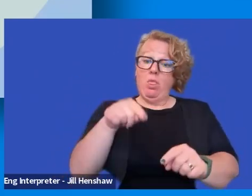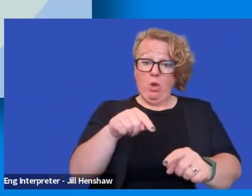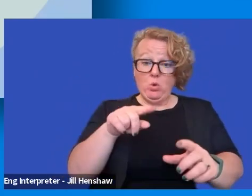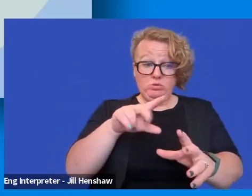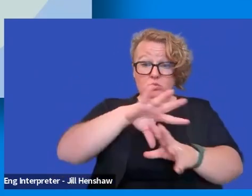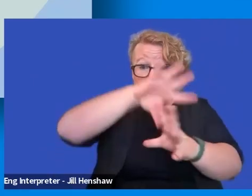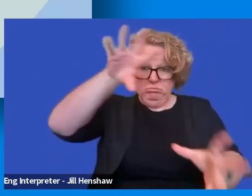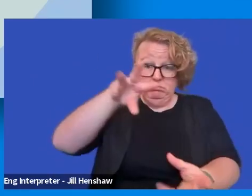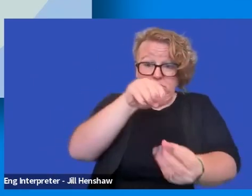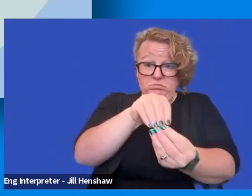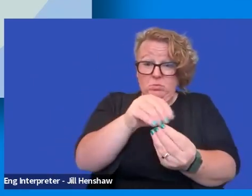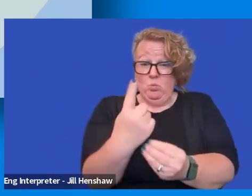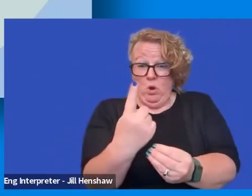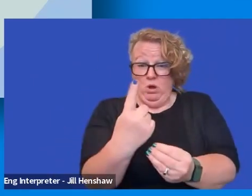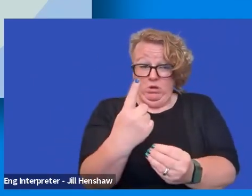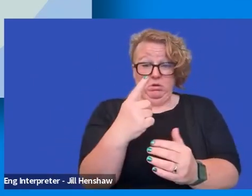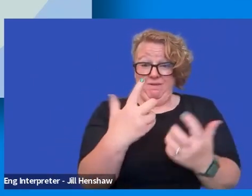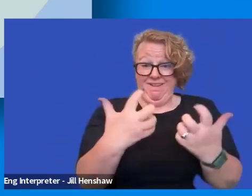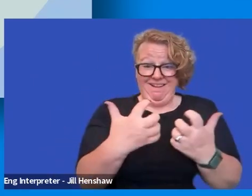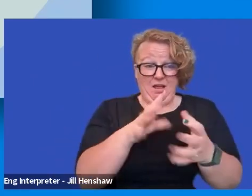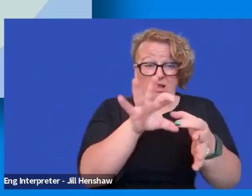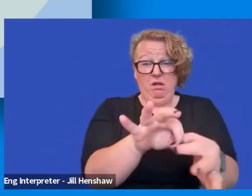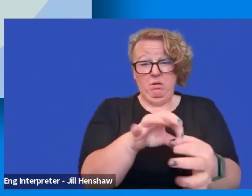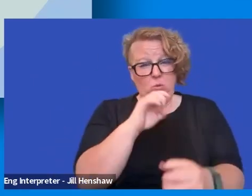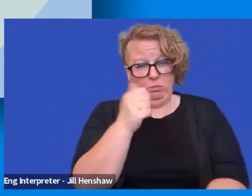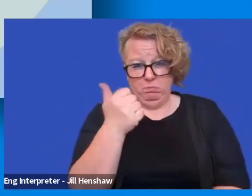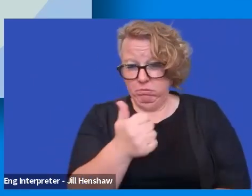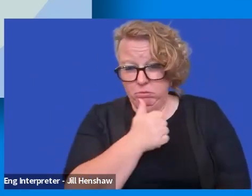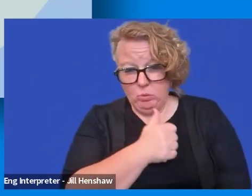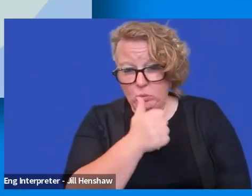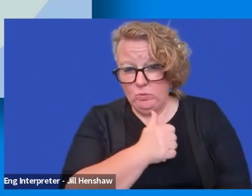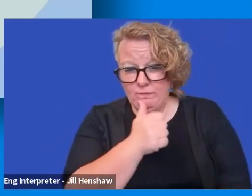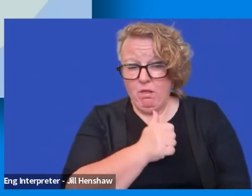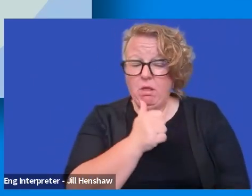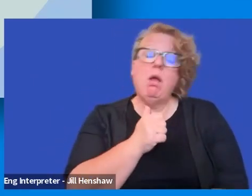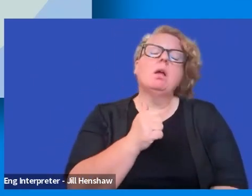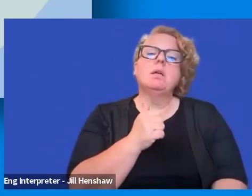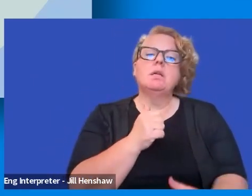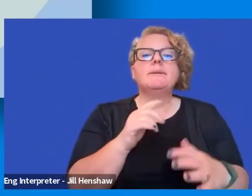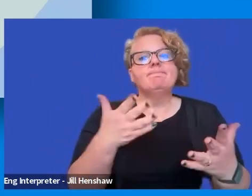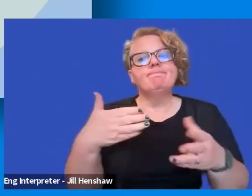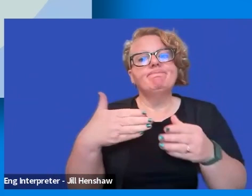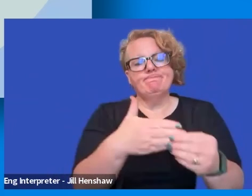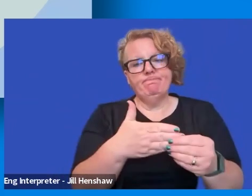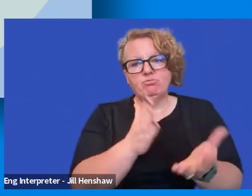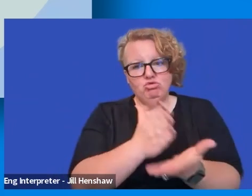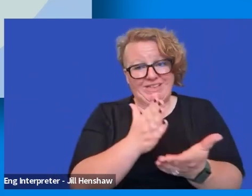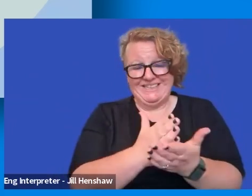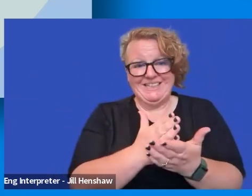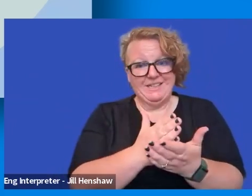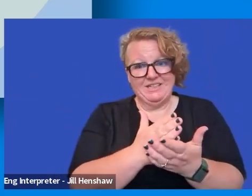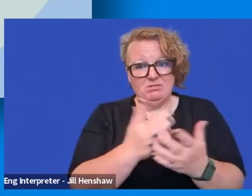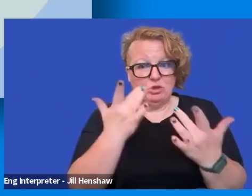of ways of reaching those underrepresented communities would be a useful resource. But in actual fact, the guide is just drawing attention to